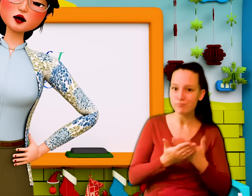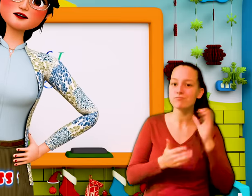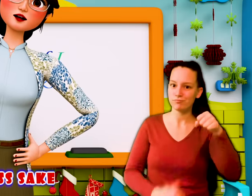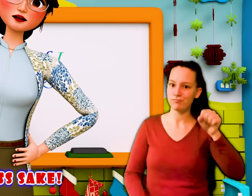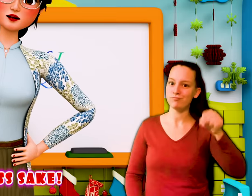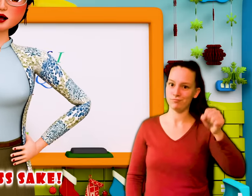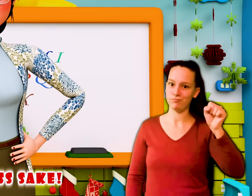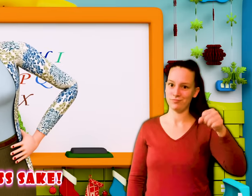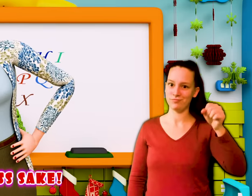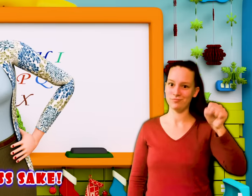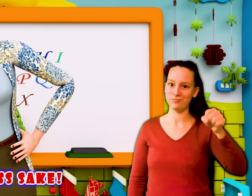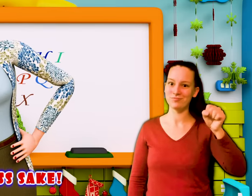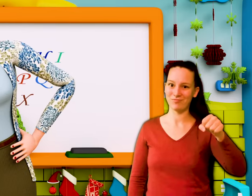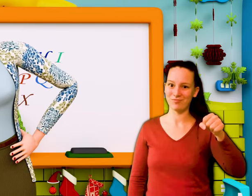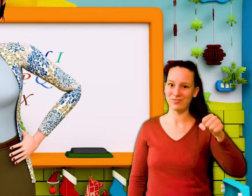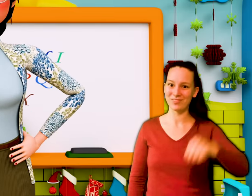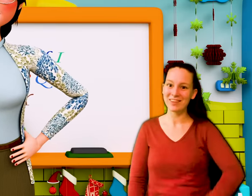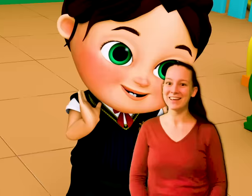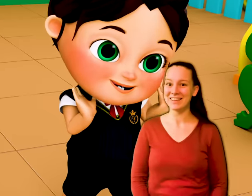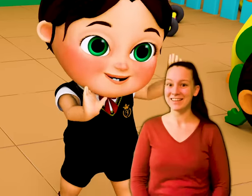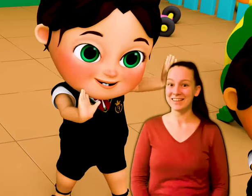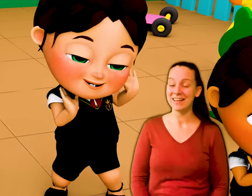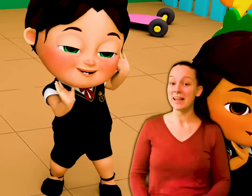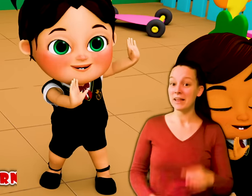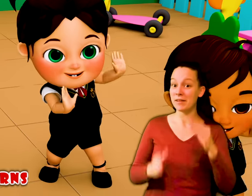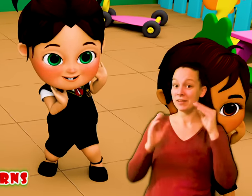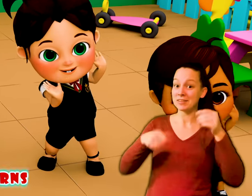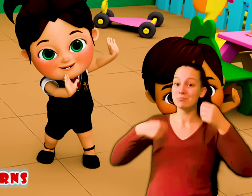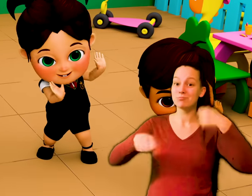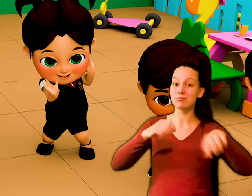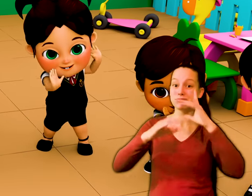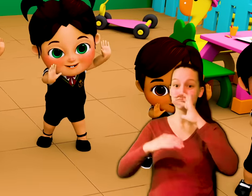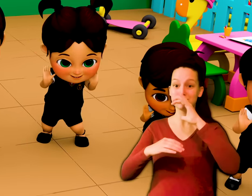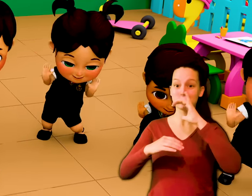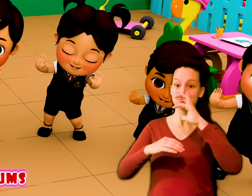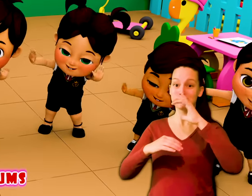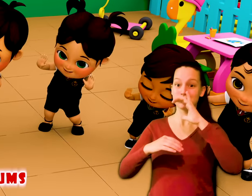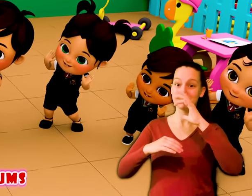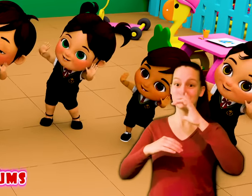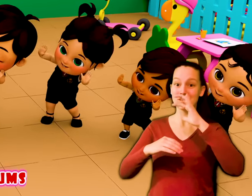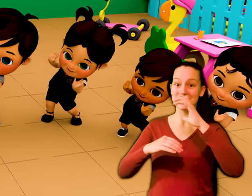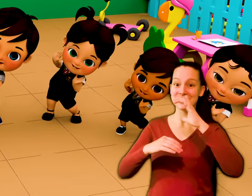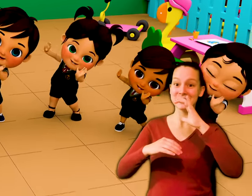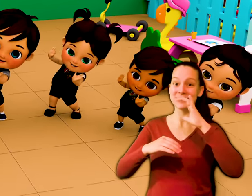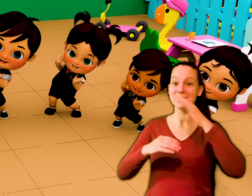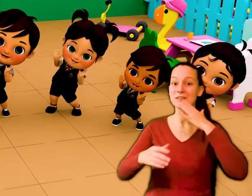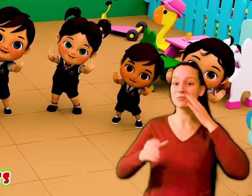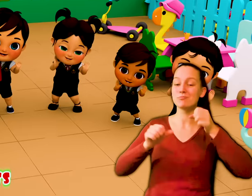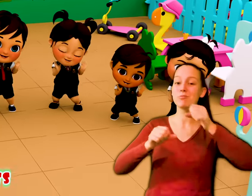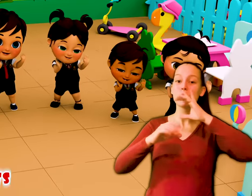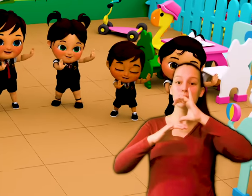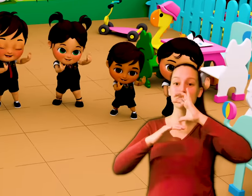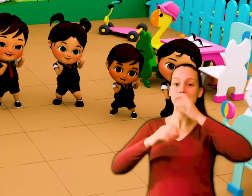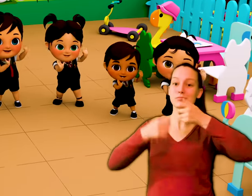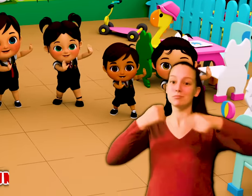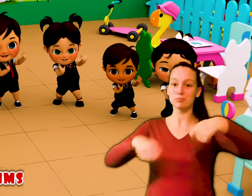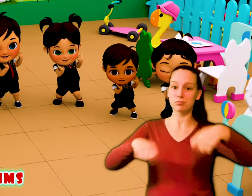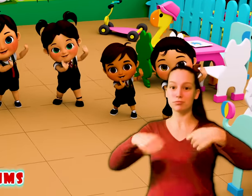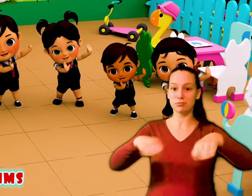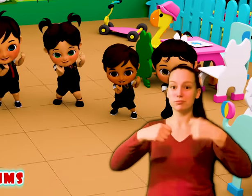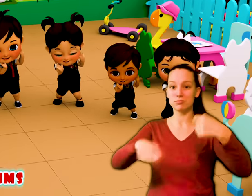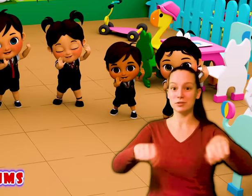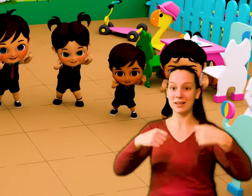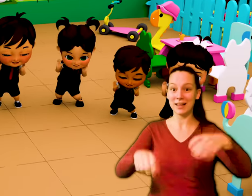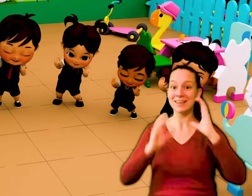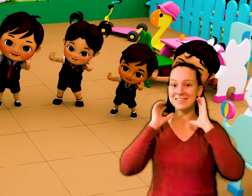be good for goodness sake. With little tin horns and little toy drums, Rudy Toot Toots and Rummy